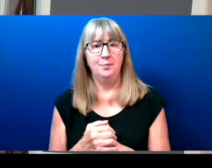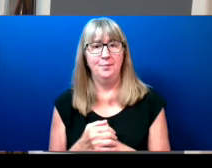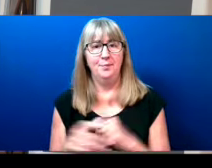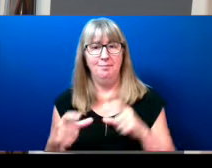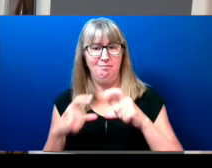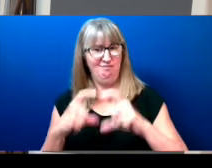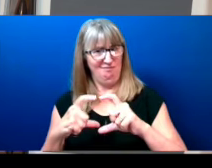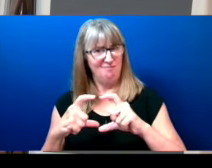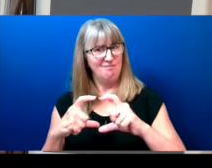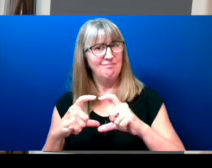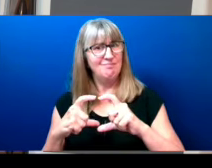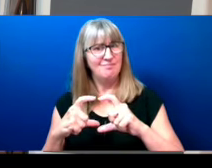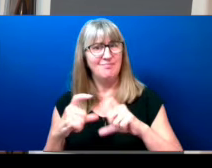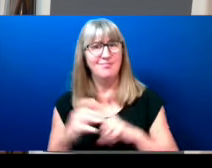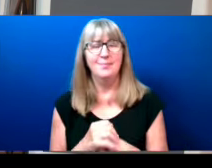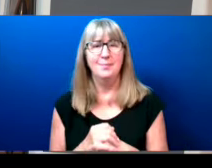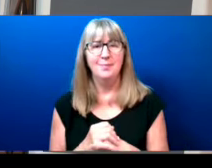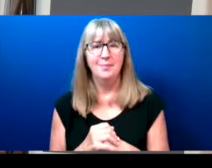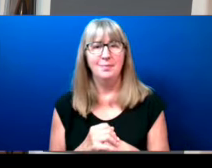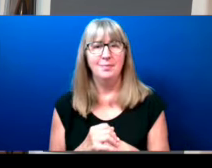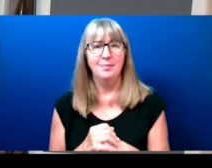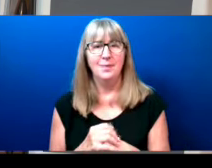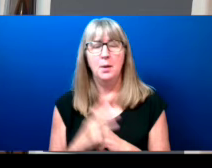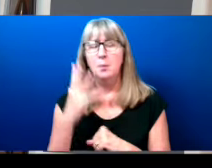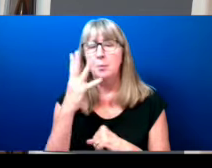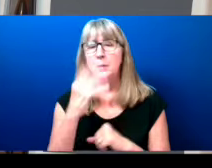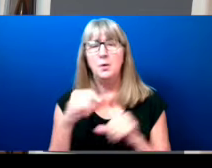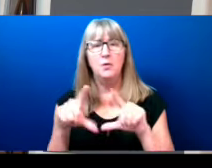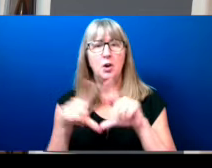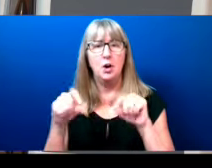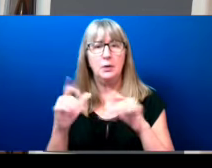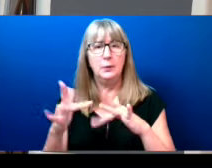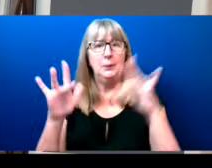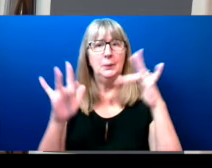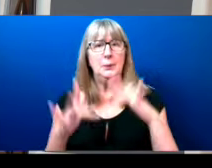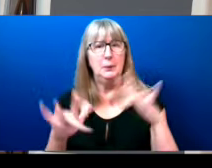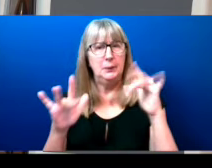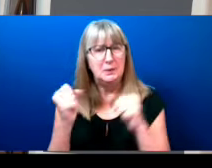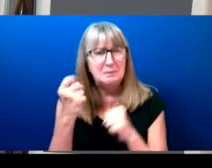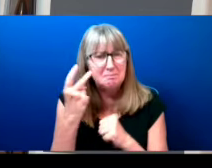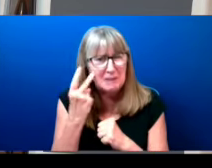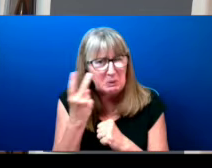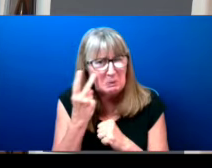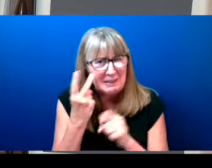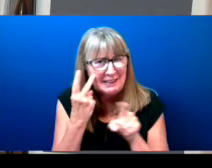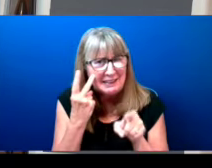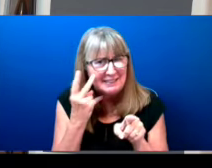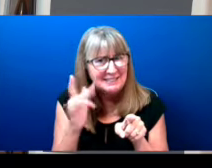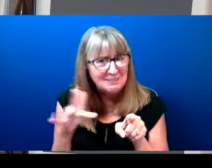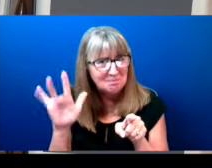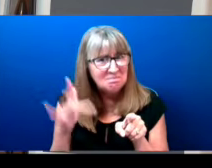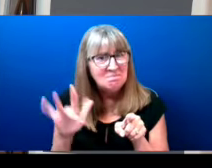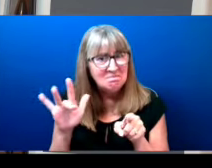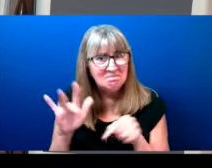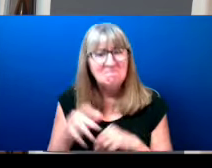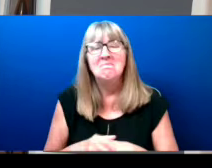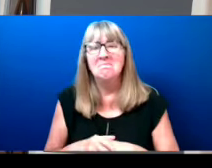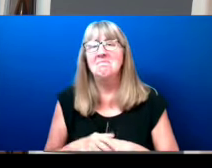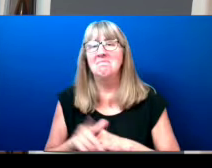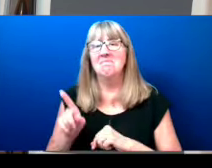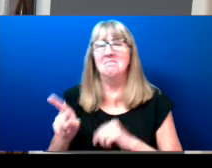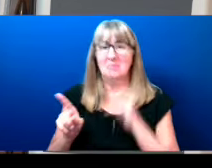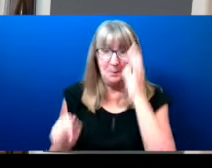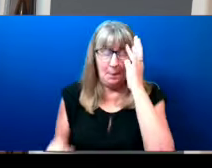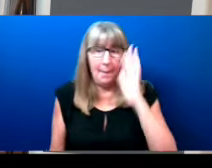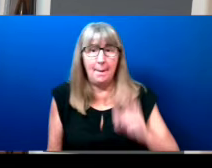go. And they're large, nice big size, so they look great on cards, iridescent. I don't know if you can see that in the